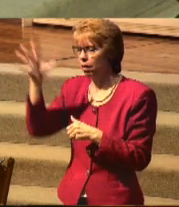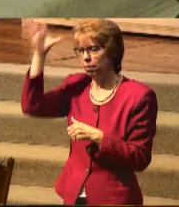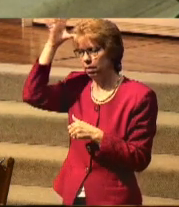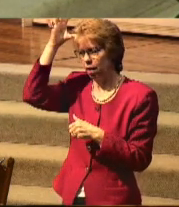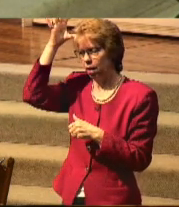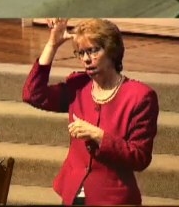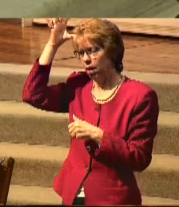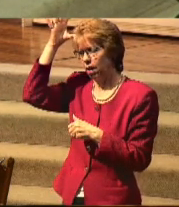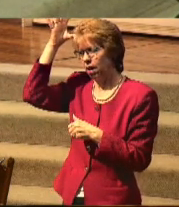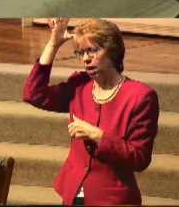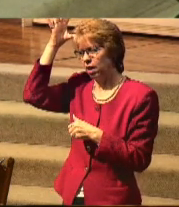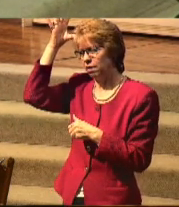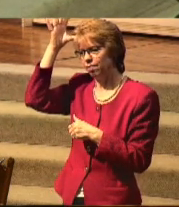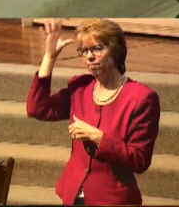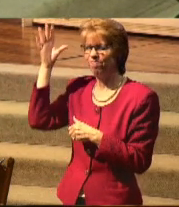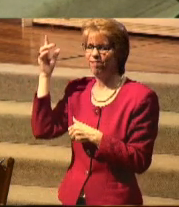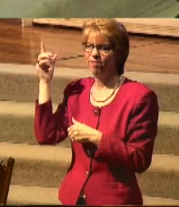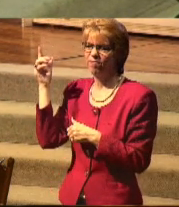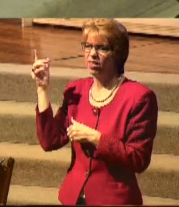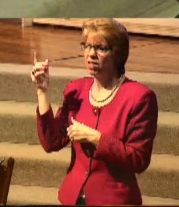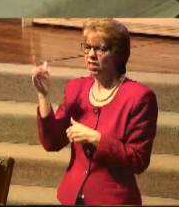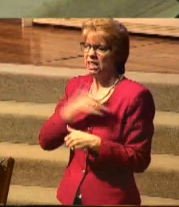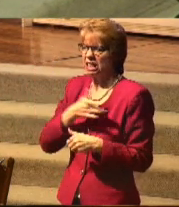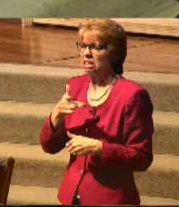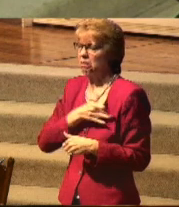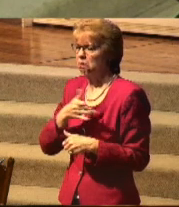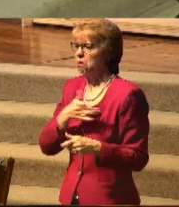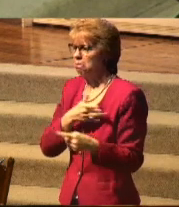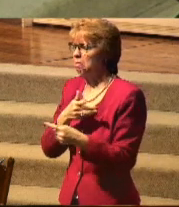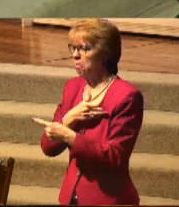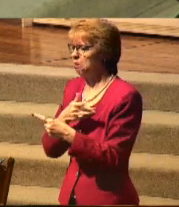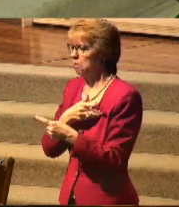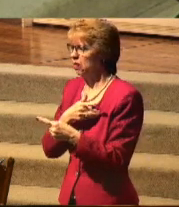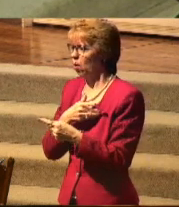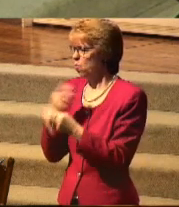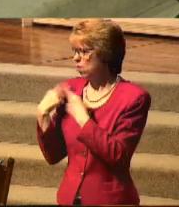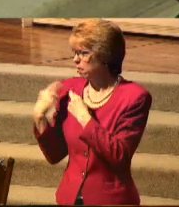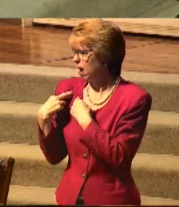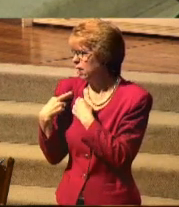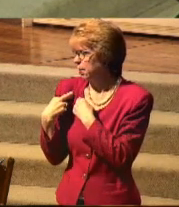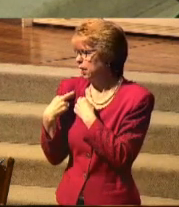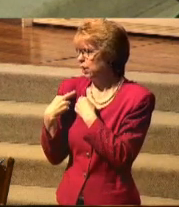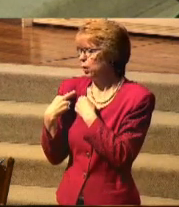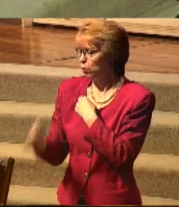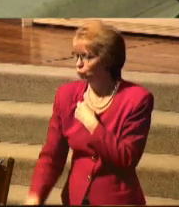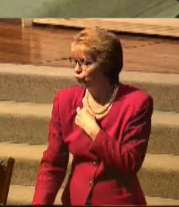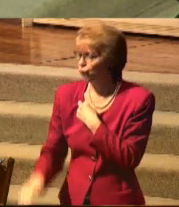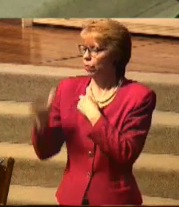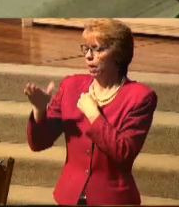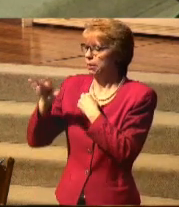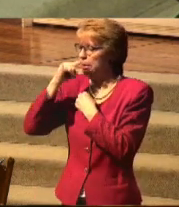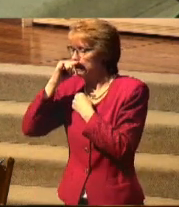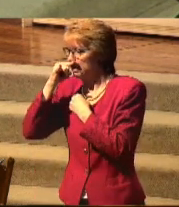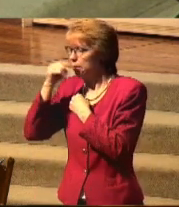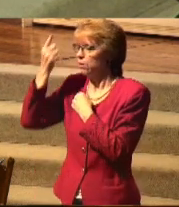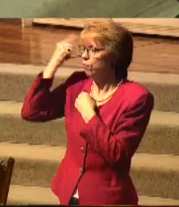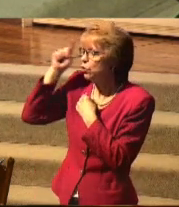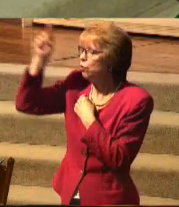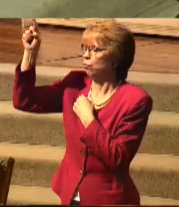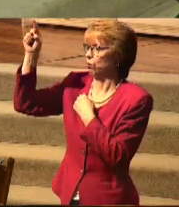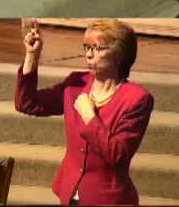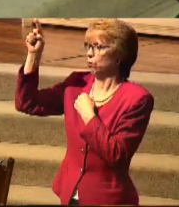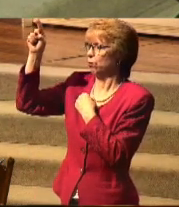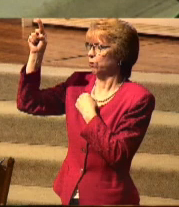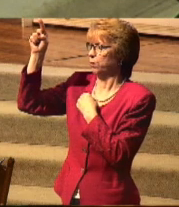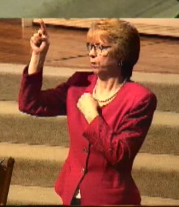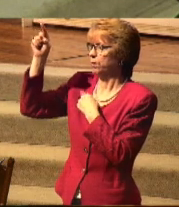every one of their hearts. The responsibility of raising boys and girls for you. May they cherish the treasure that